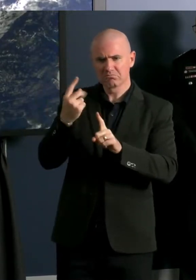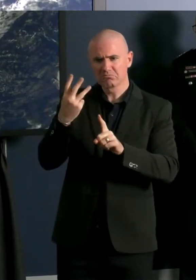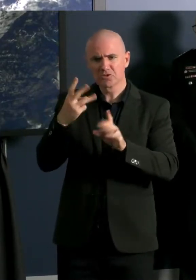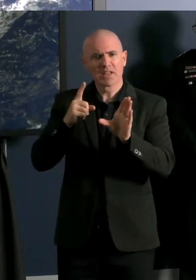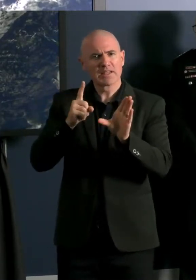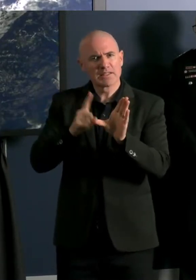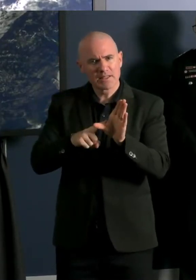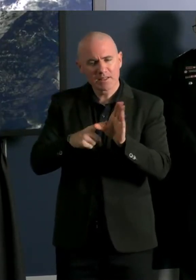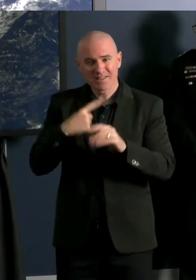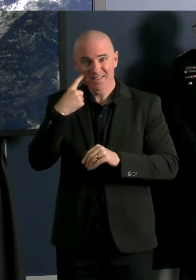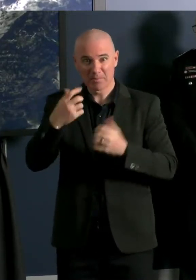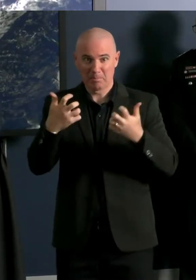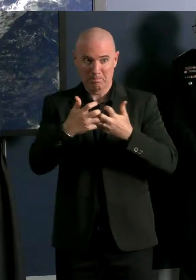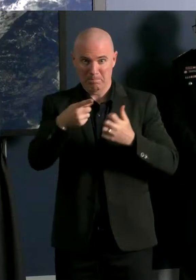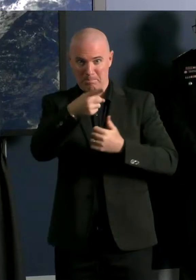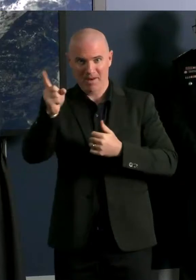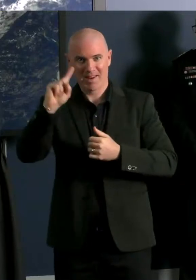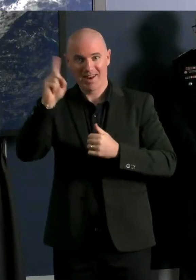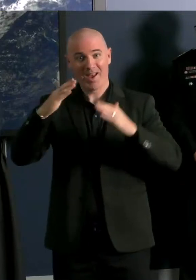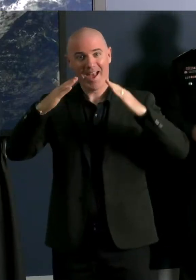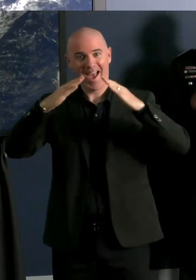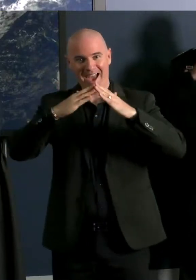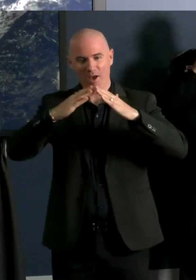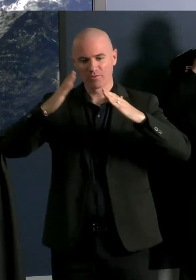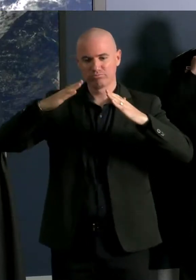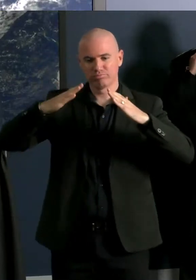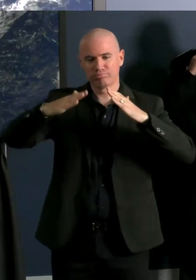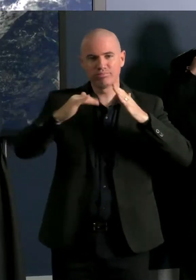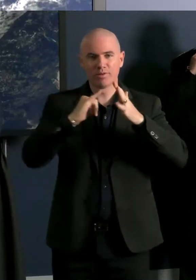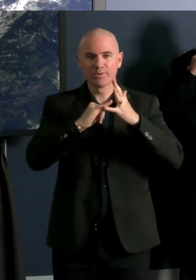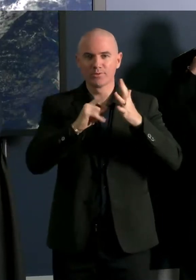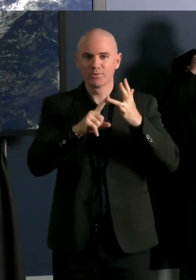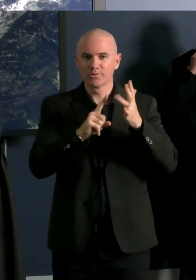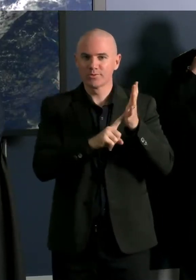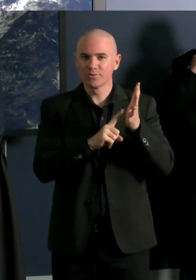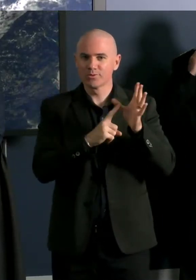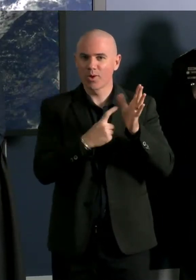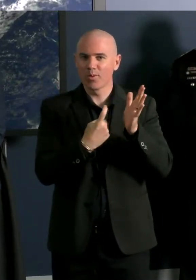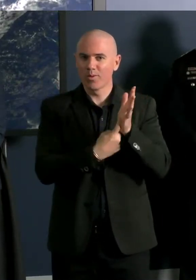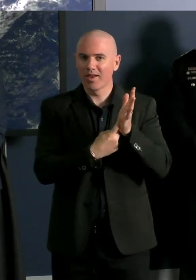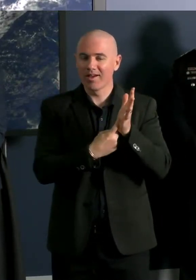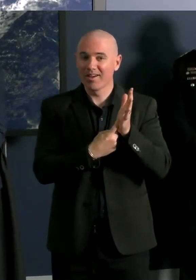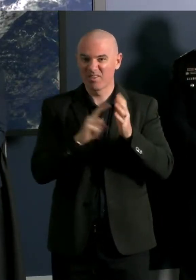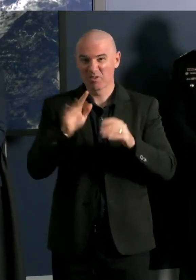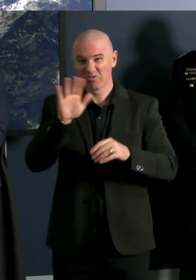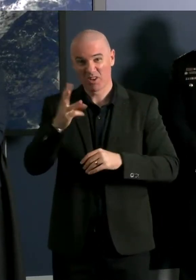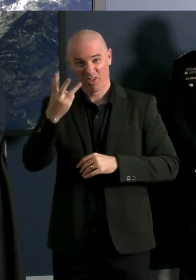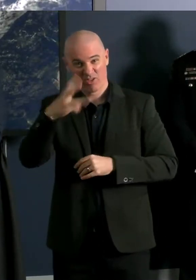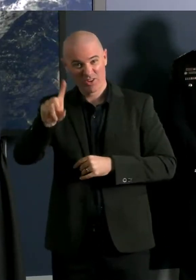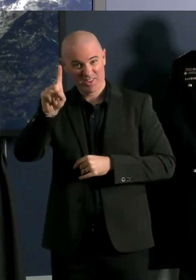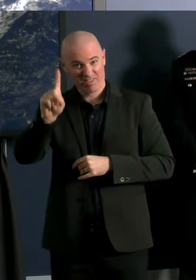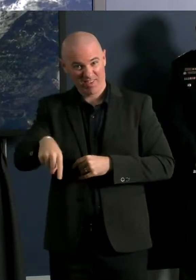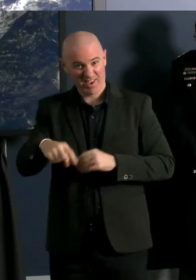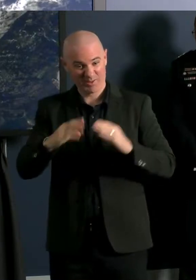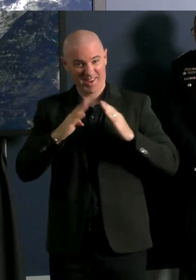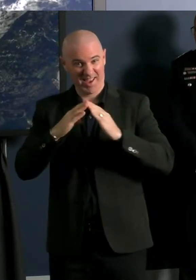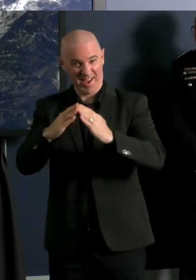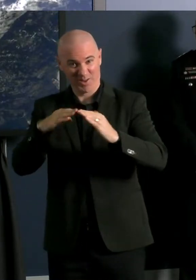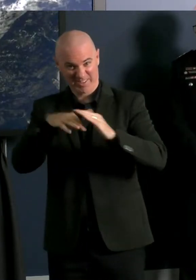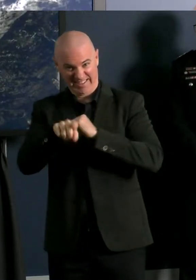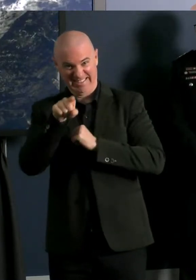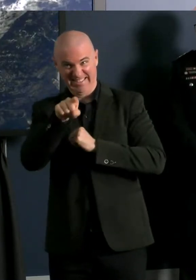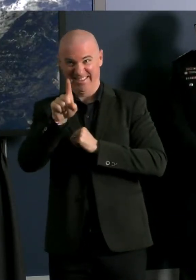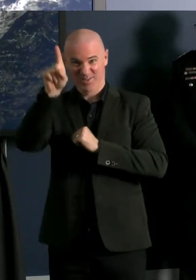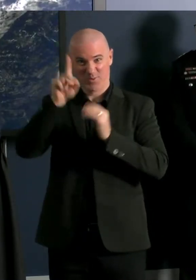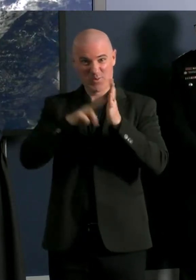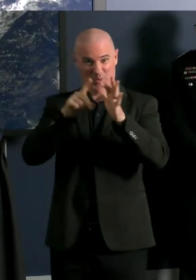the uptake of rooftop solar. There's around 30,000 households in the forecast impact zone that now